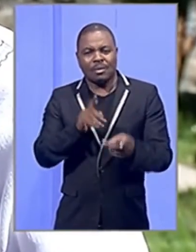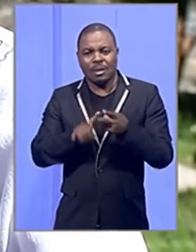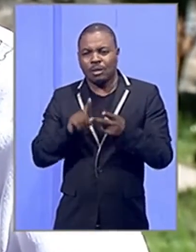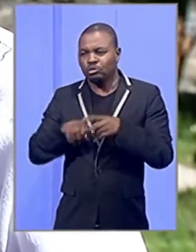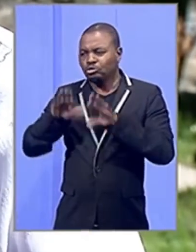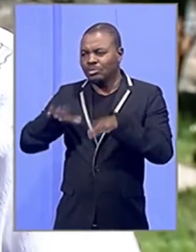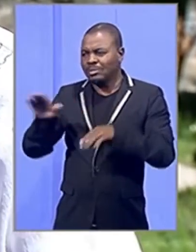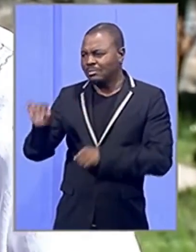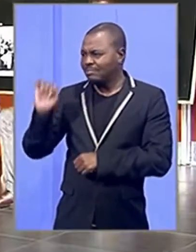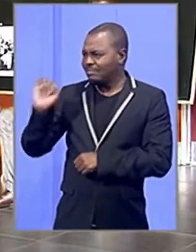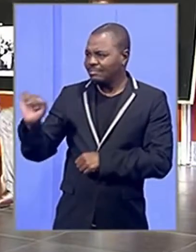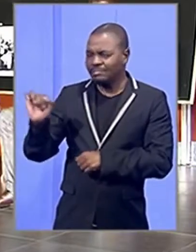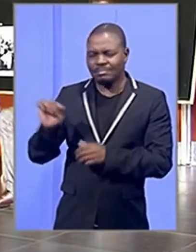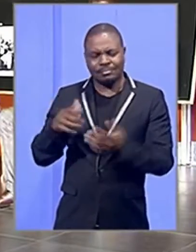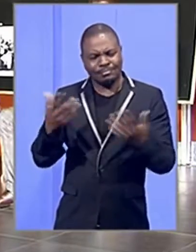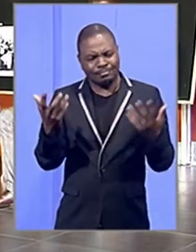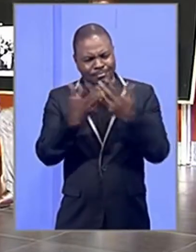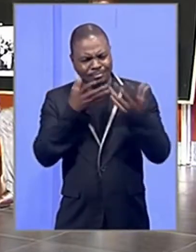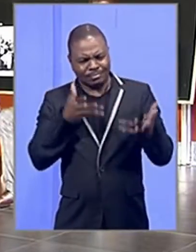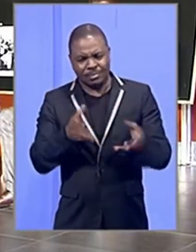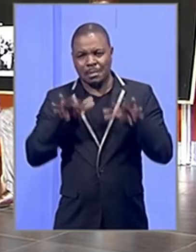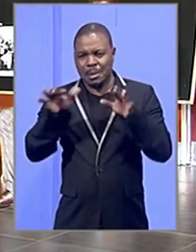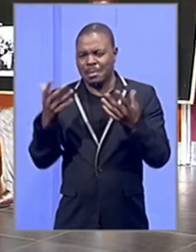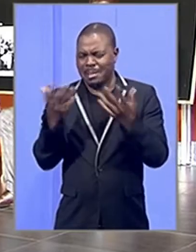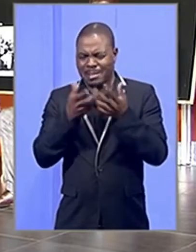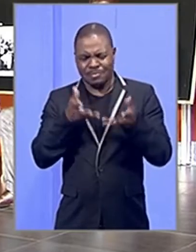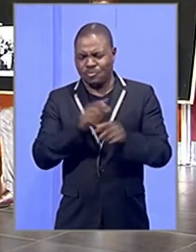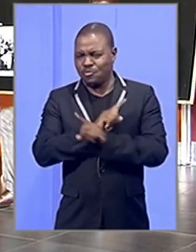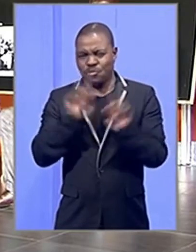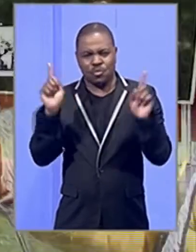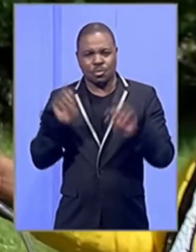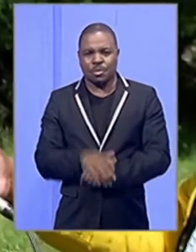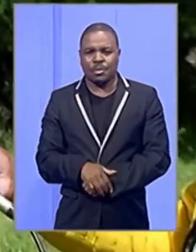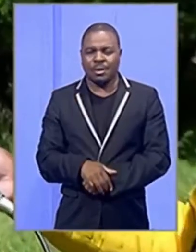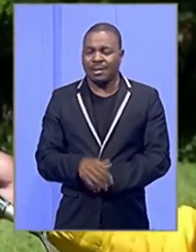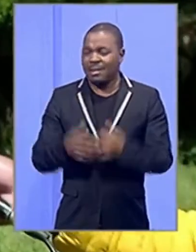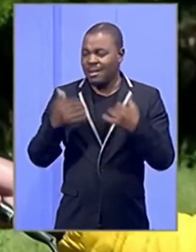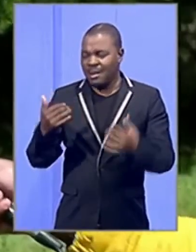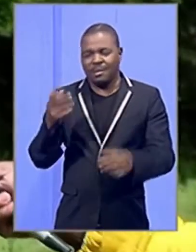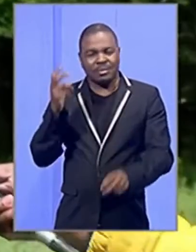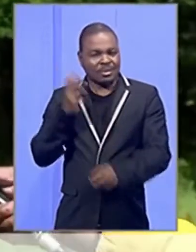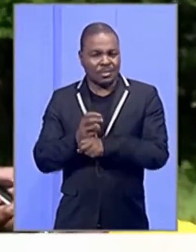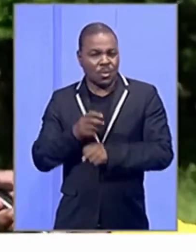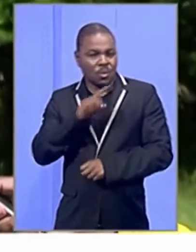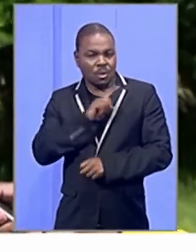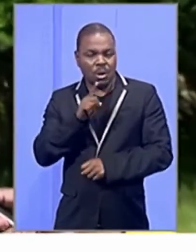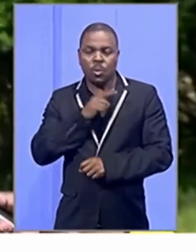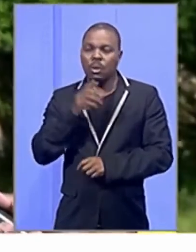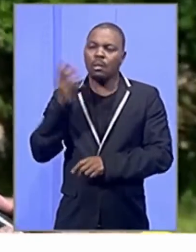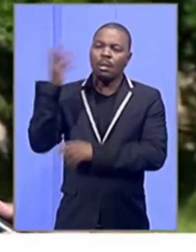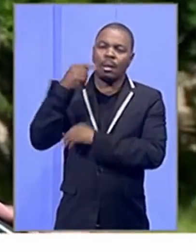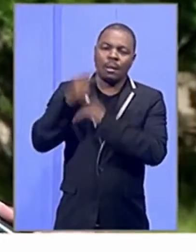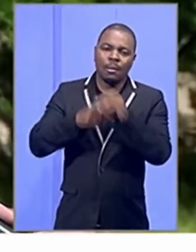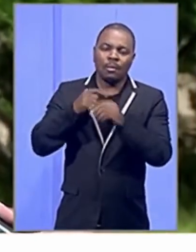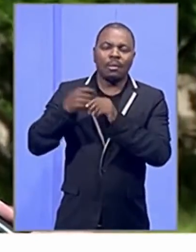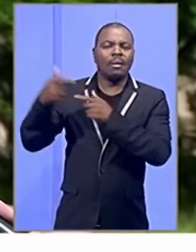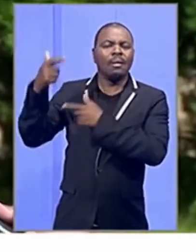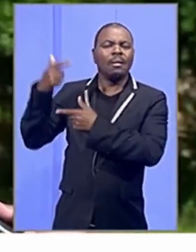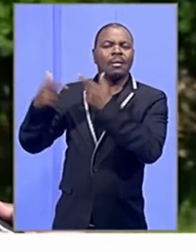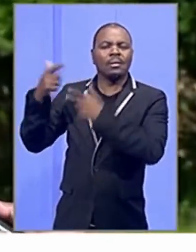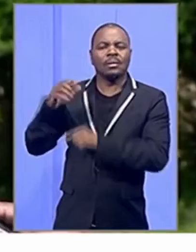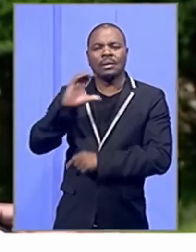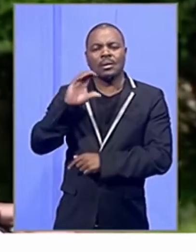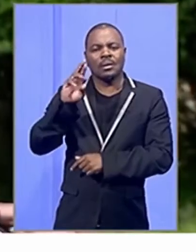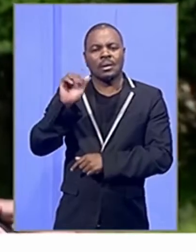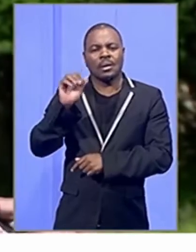deserve and his people deserve. It's hard to even start talking about the legacy of the Kredok 4 when there